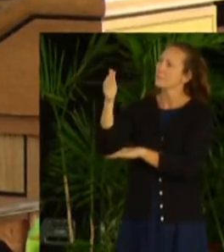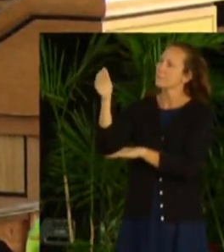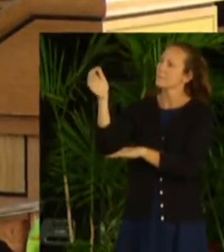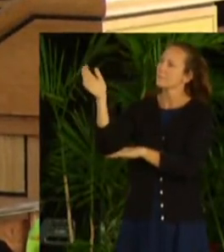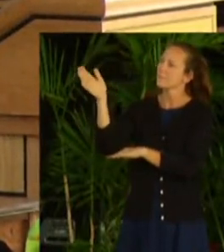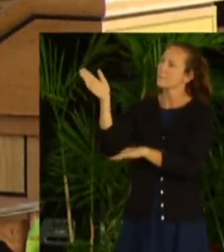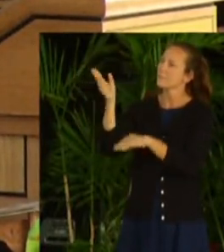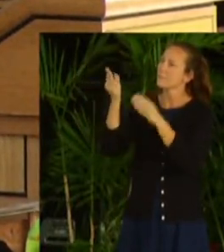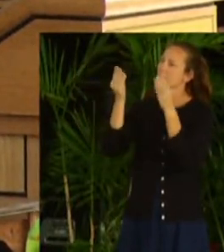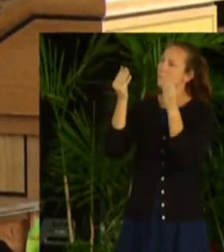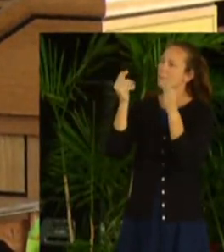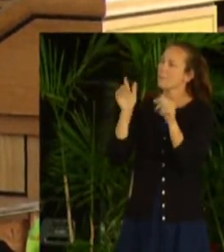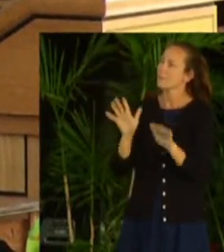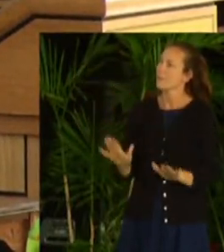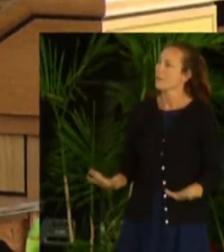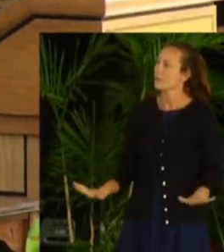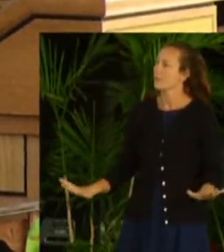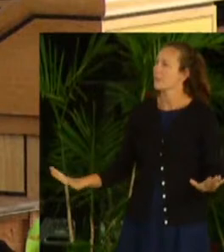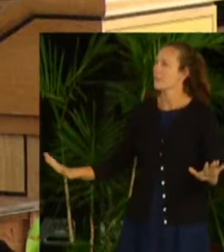wave o'er the